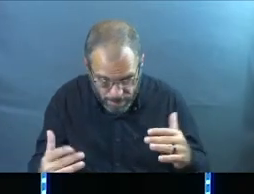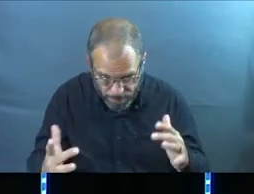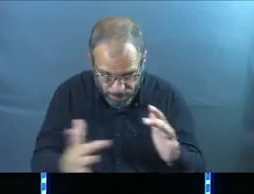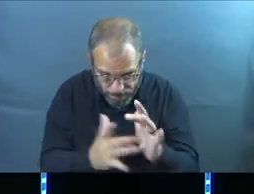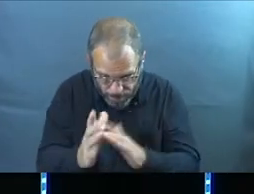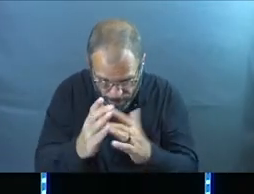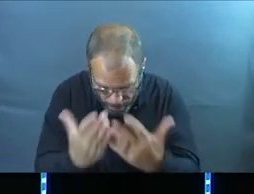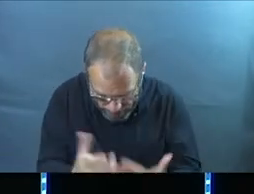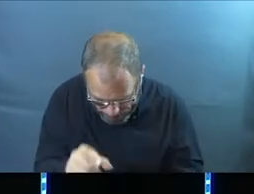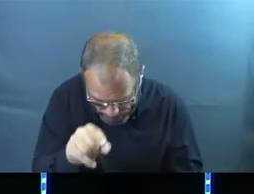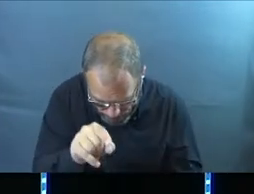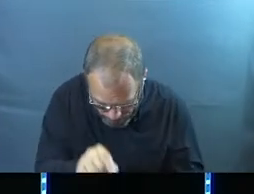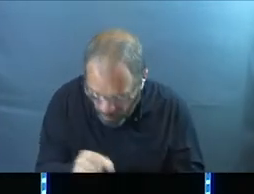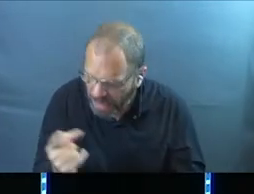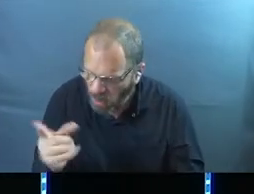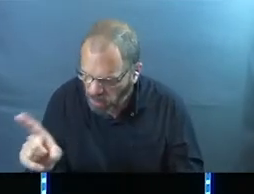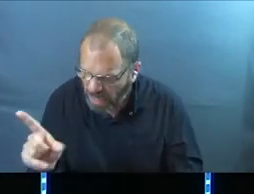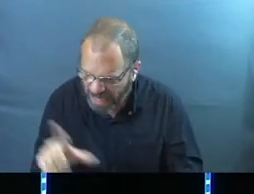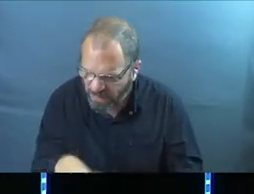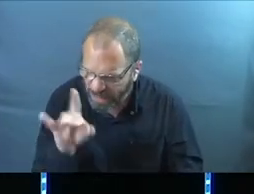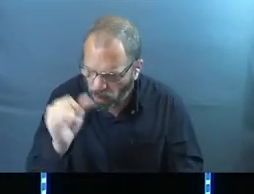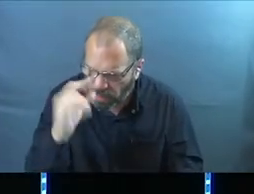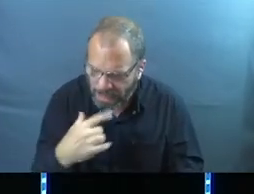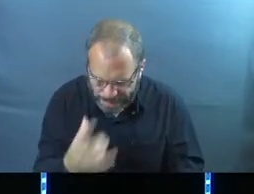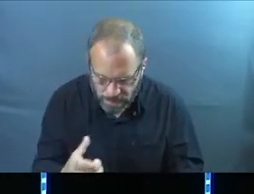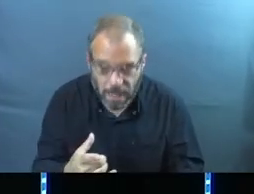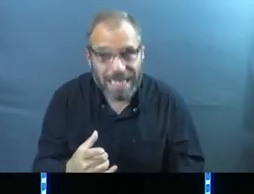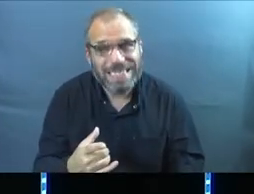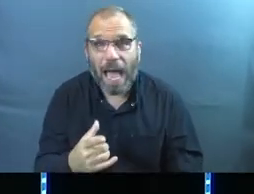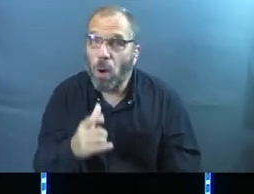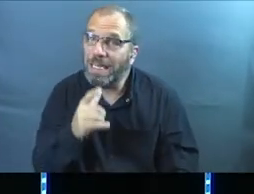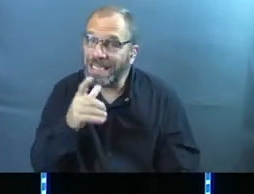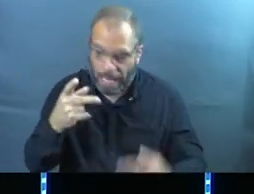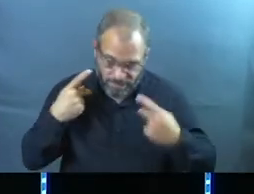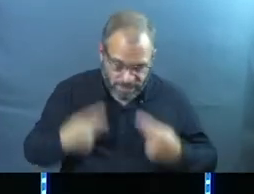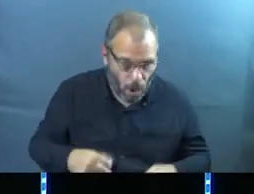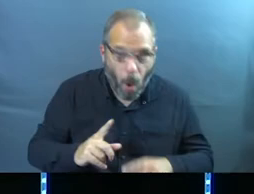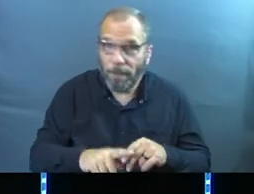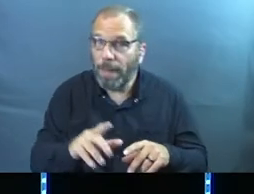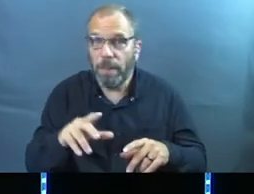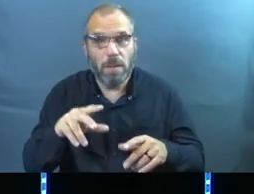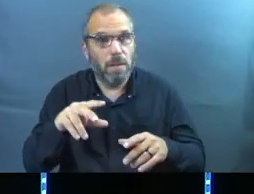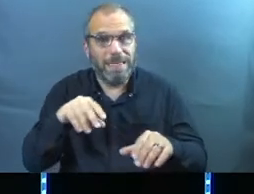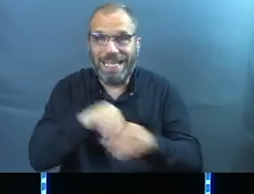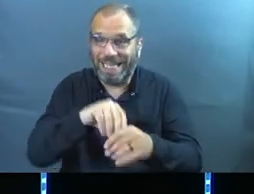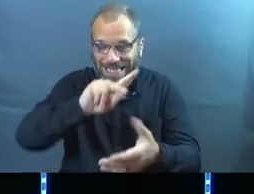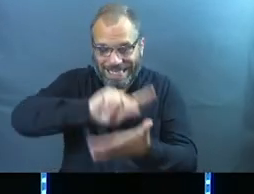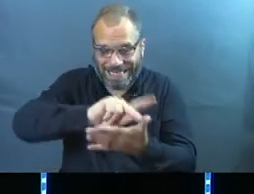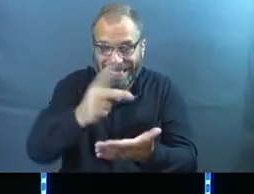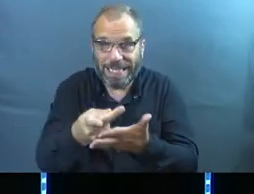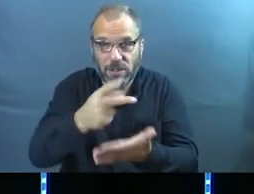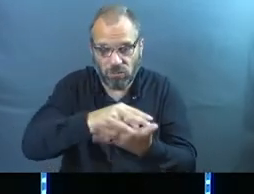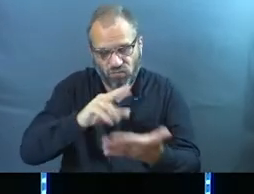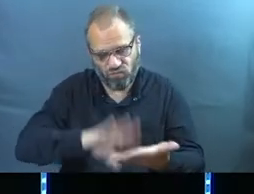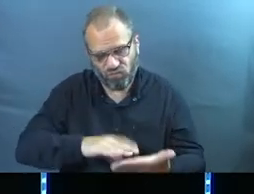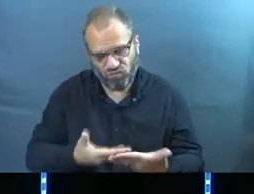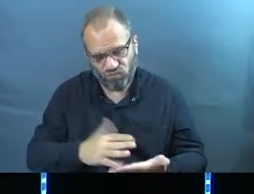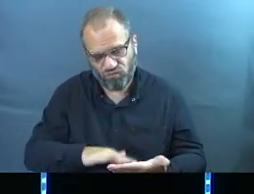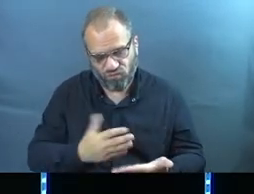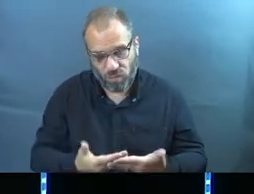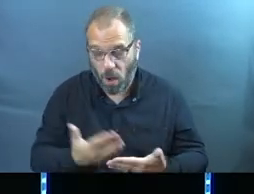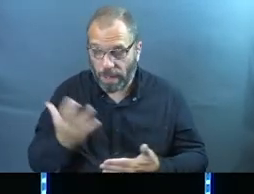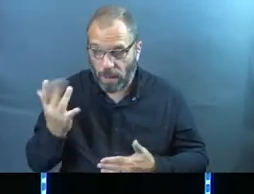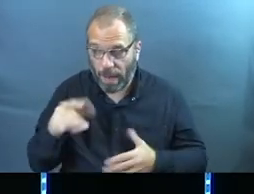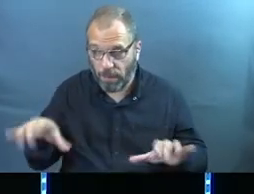and we say, what does God's word say? And again, it might not be a physical Bible. It might be you guys standing in the kitchen and saying, the reason we're doing